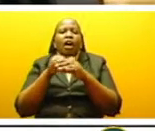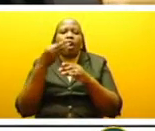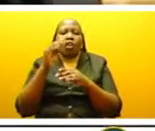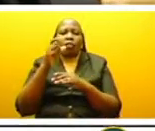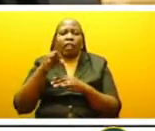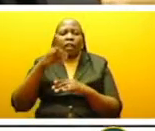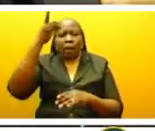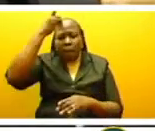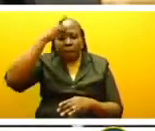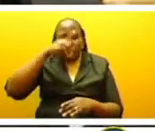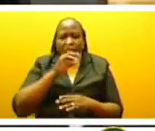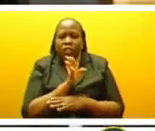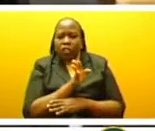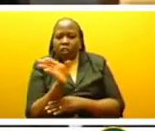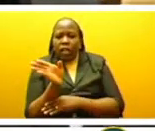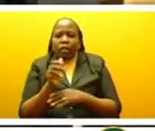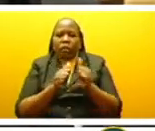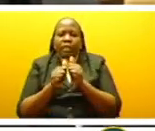organ, directed.